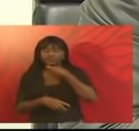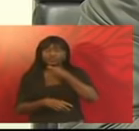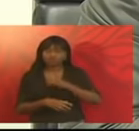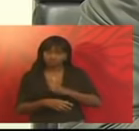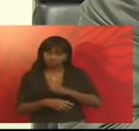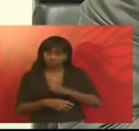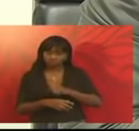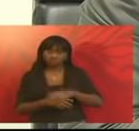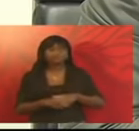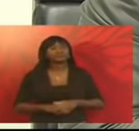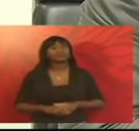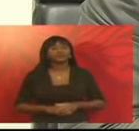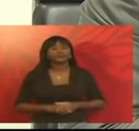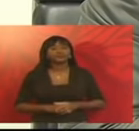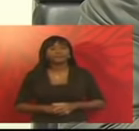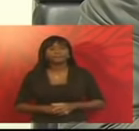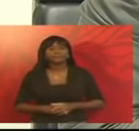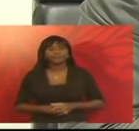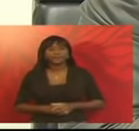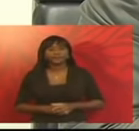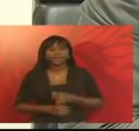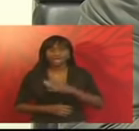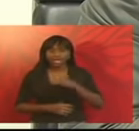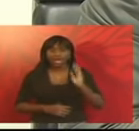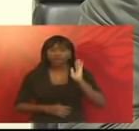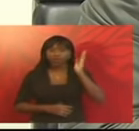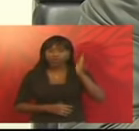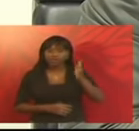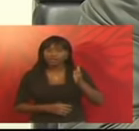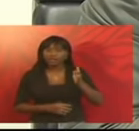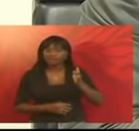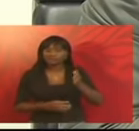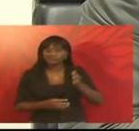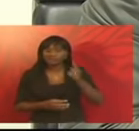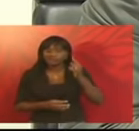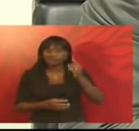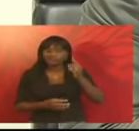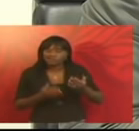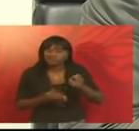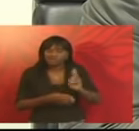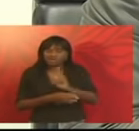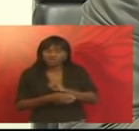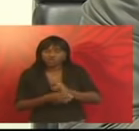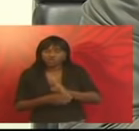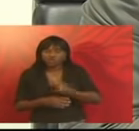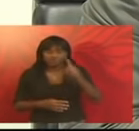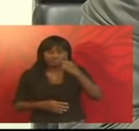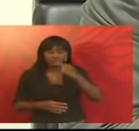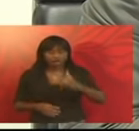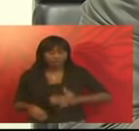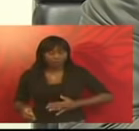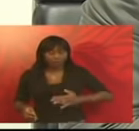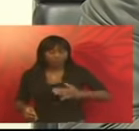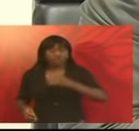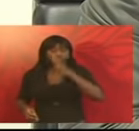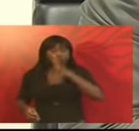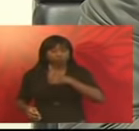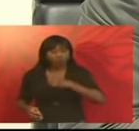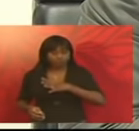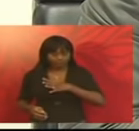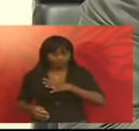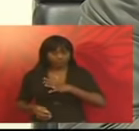just announced, there will also be consideration for utilization in the pregnant population, and more detail